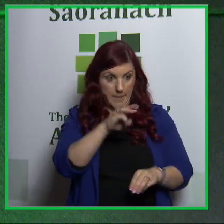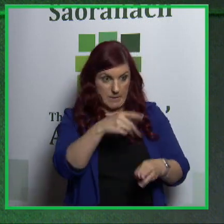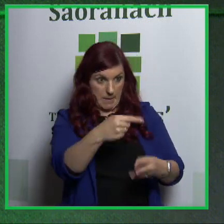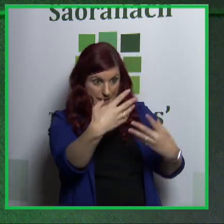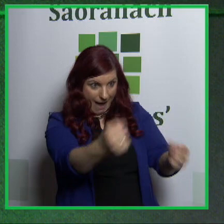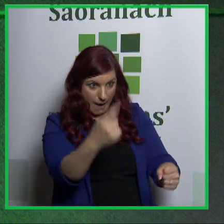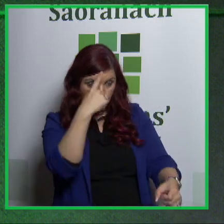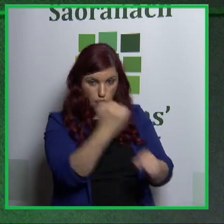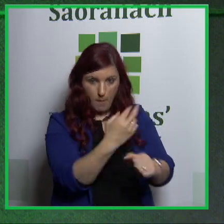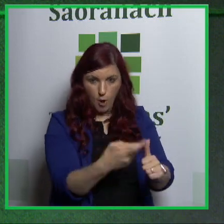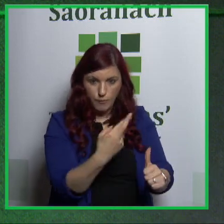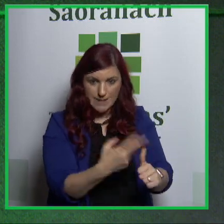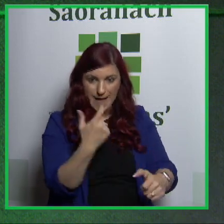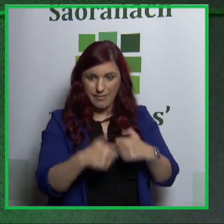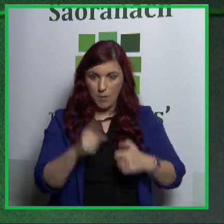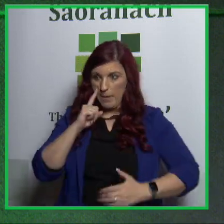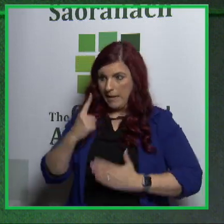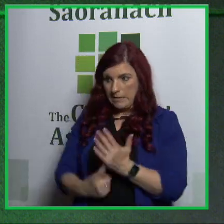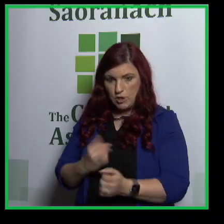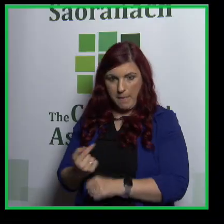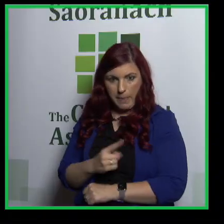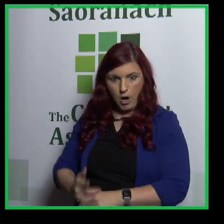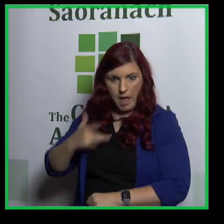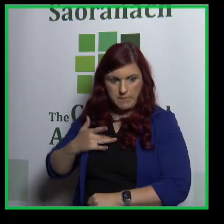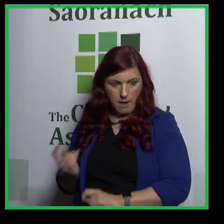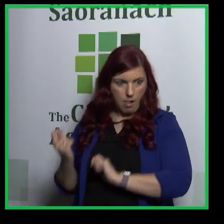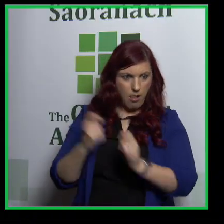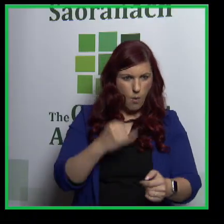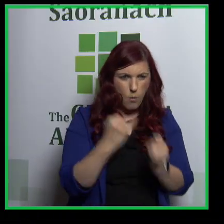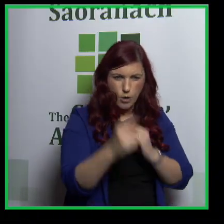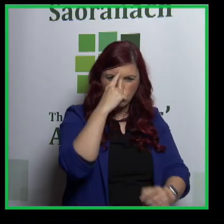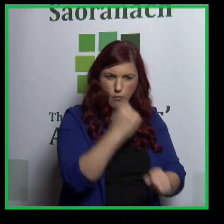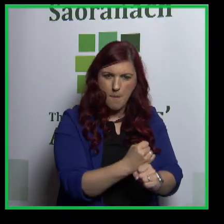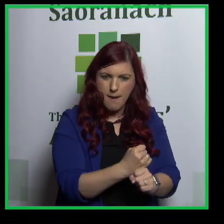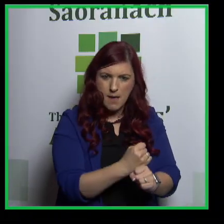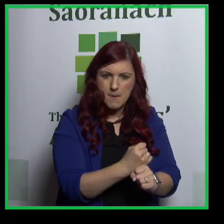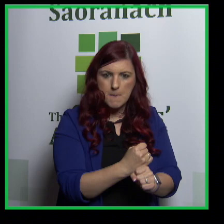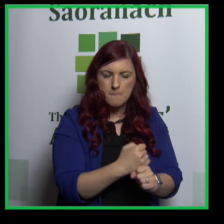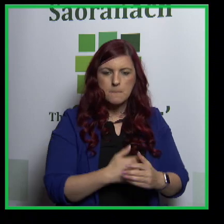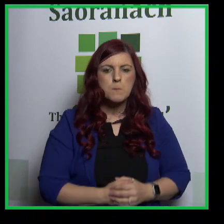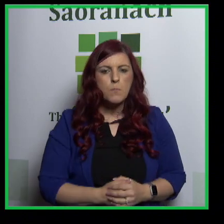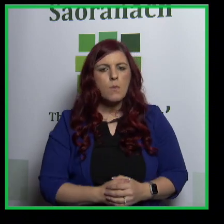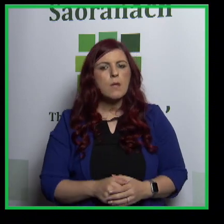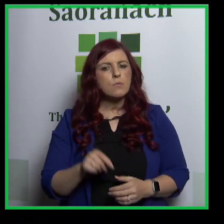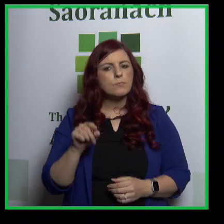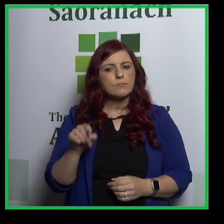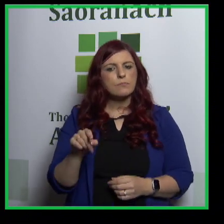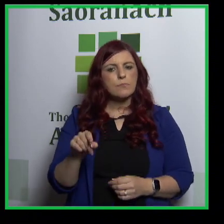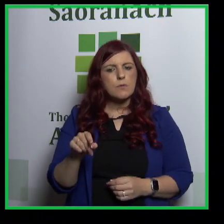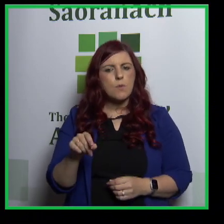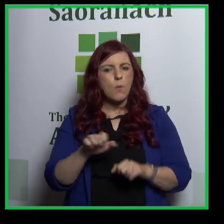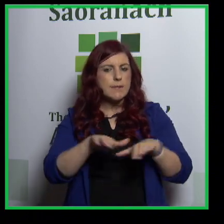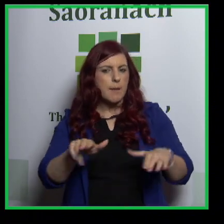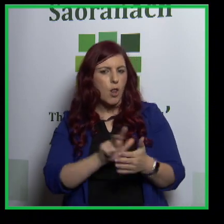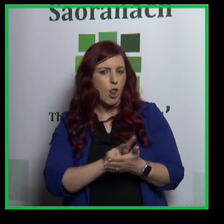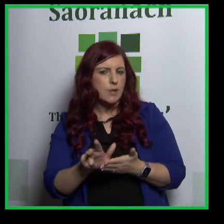in a lot of the decision making at the moment. Yeah. And penalising them often through the criminal justice system. Shannon, just table 13, what would